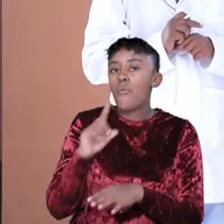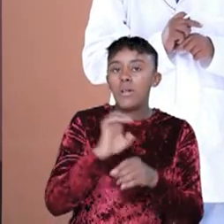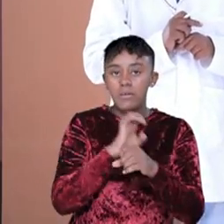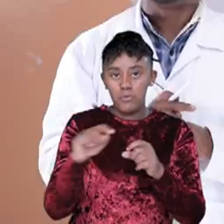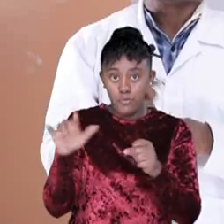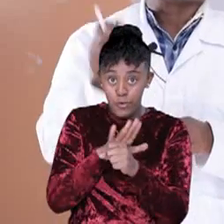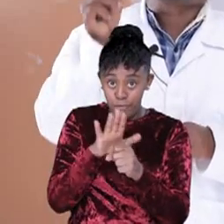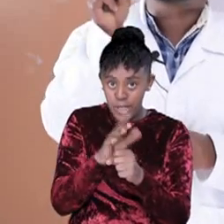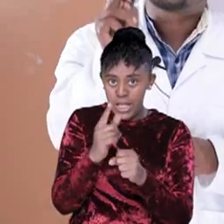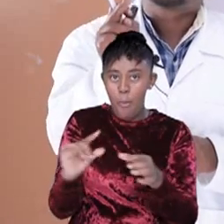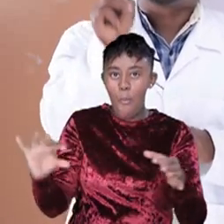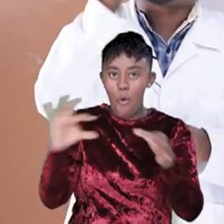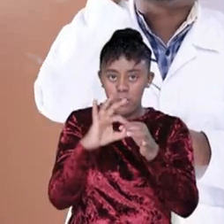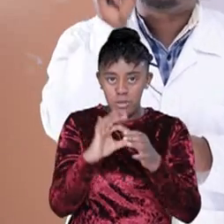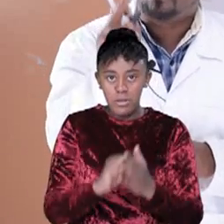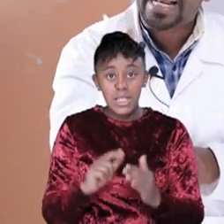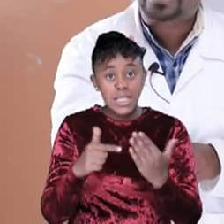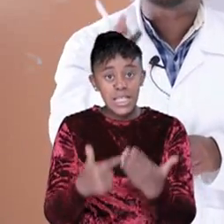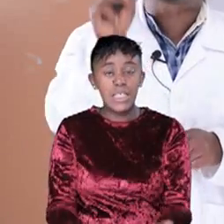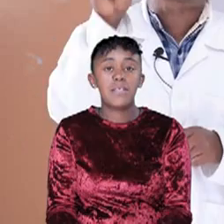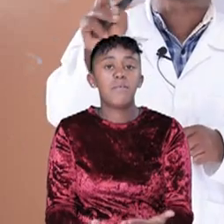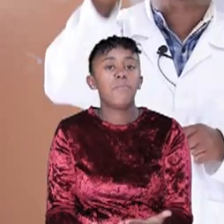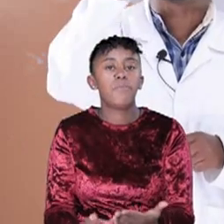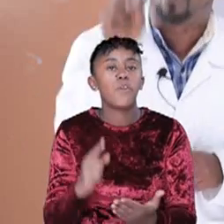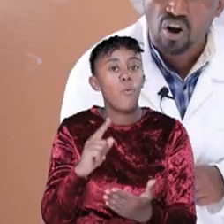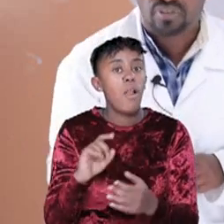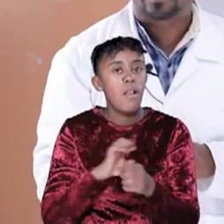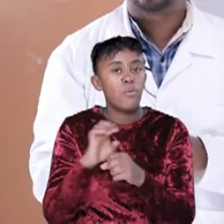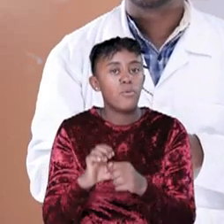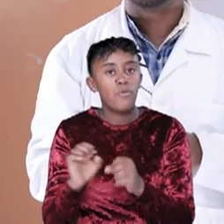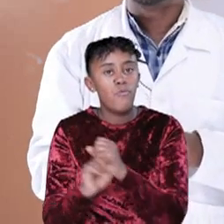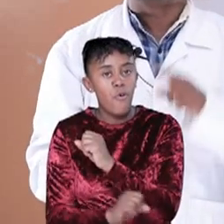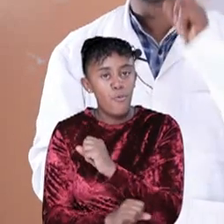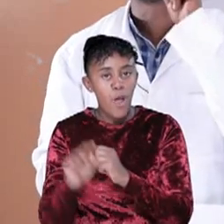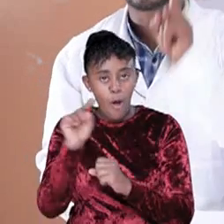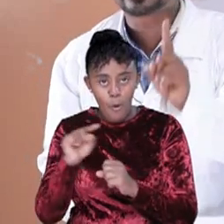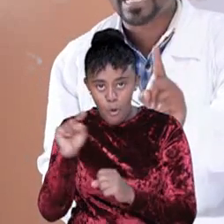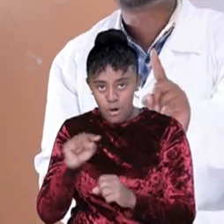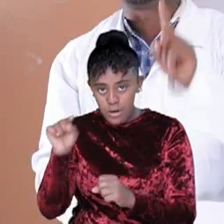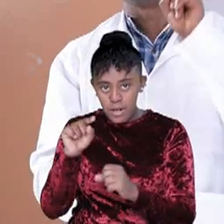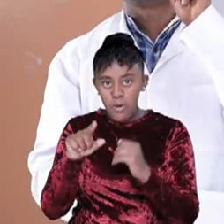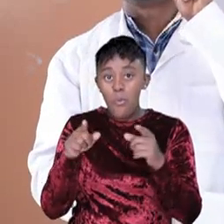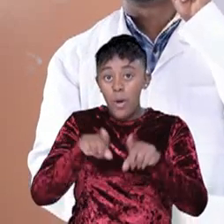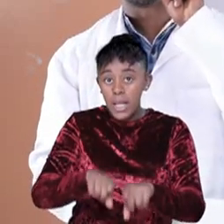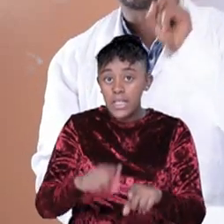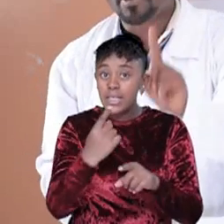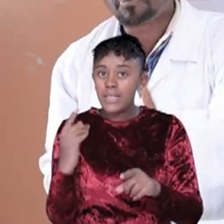bond. This 1 electron form a hole. When such type